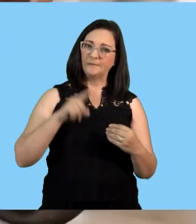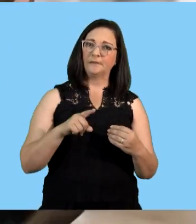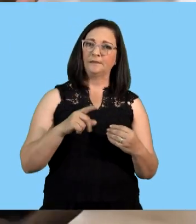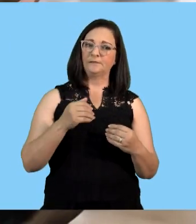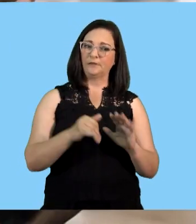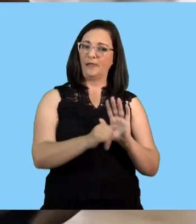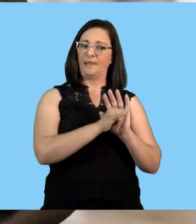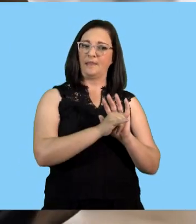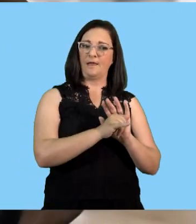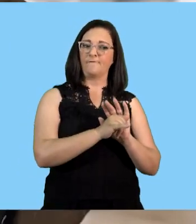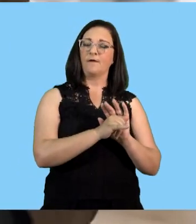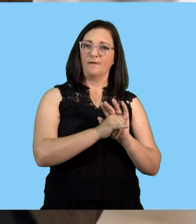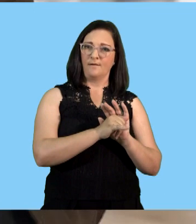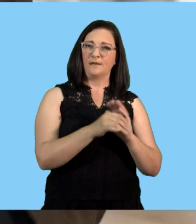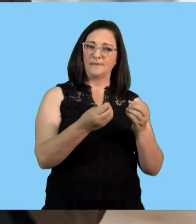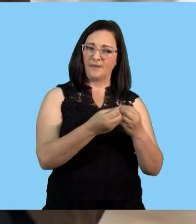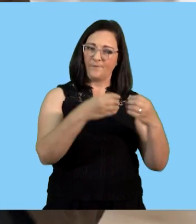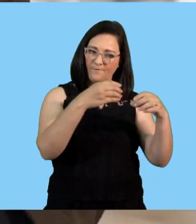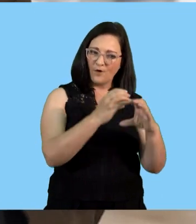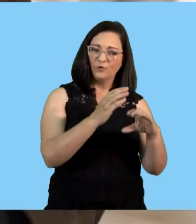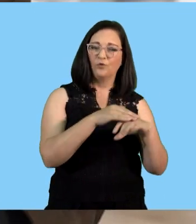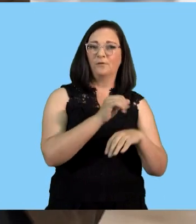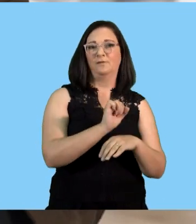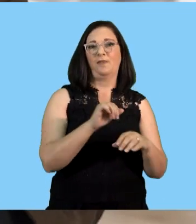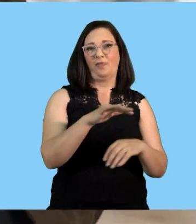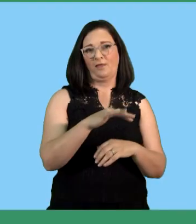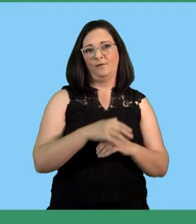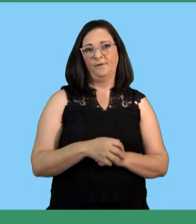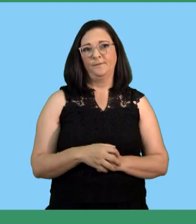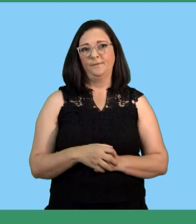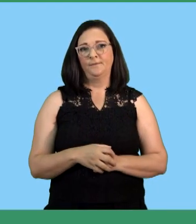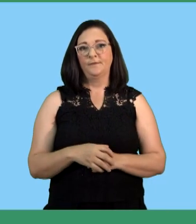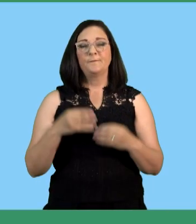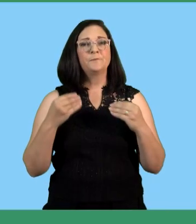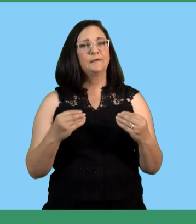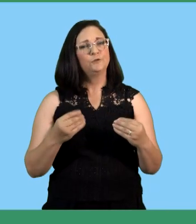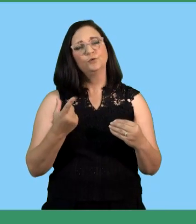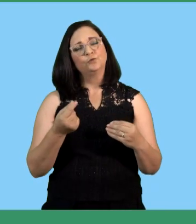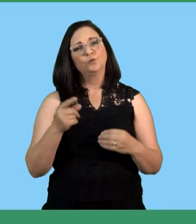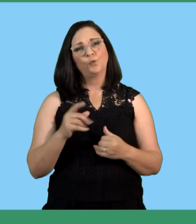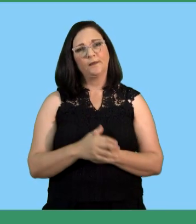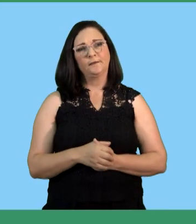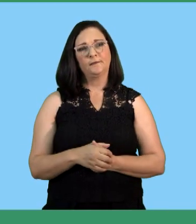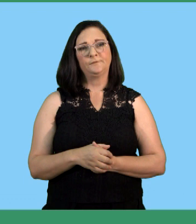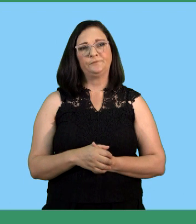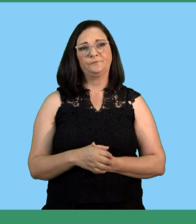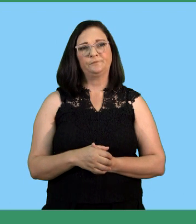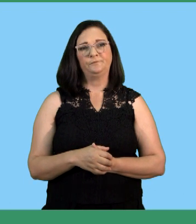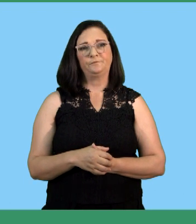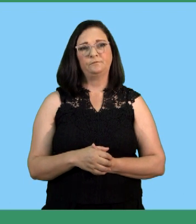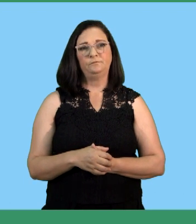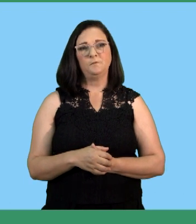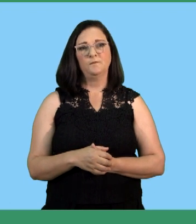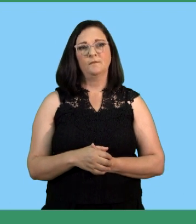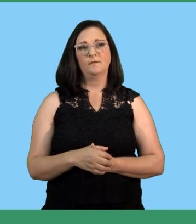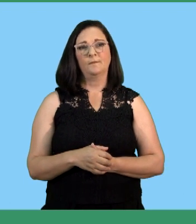we have to basically identify such areas or focus on such areas. So as a business, what can we do? We should distribute